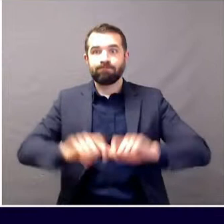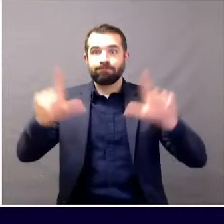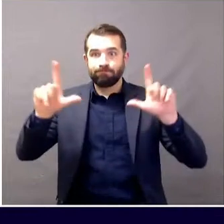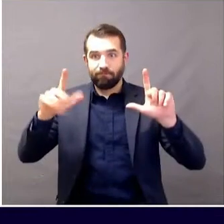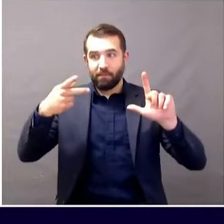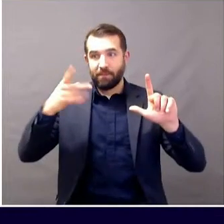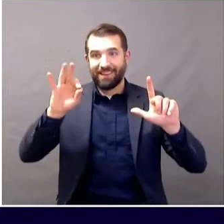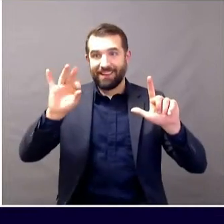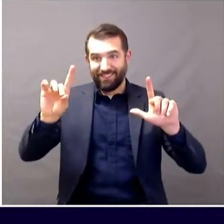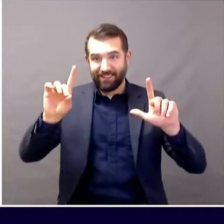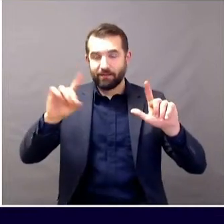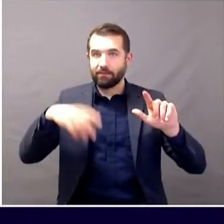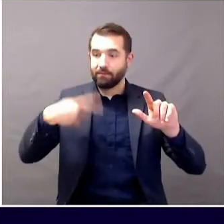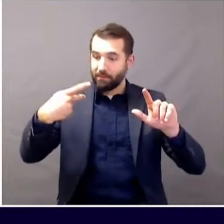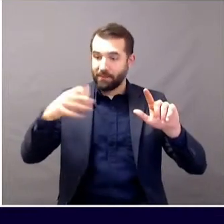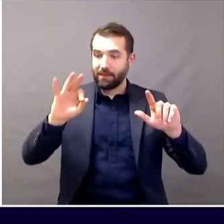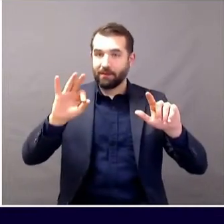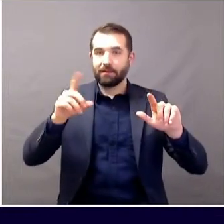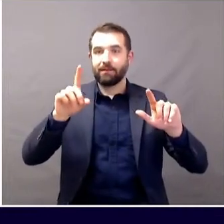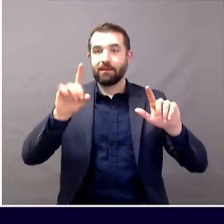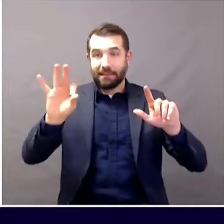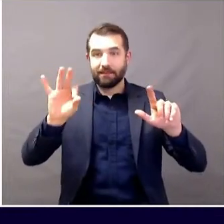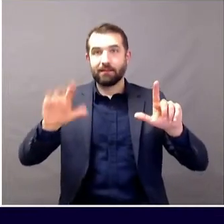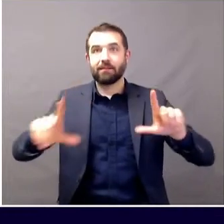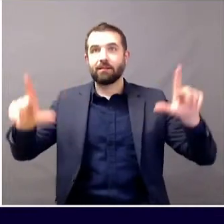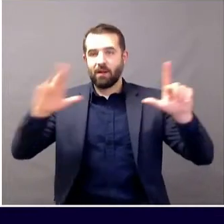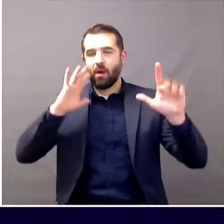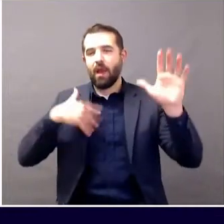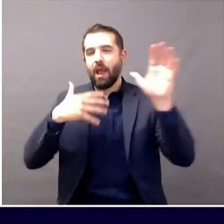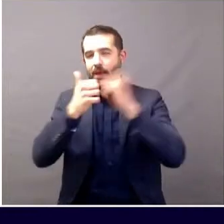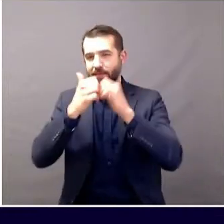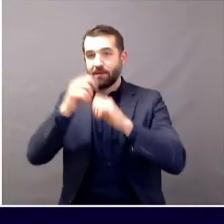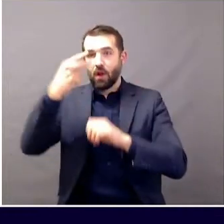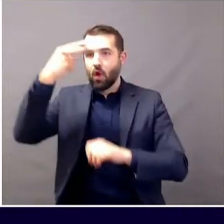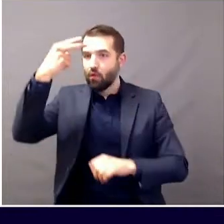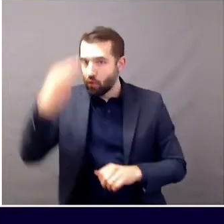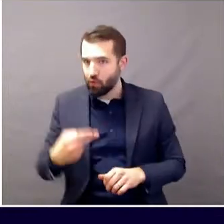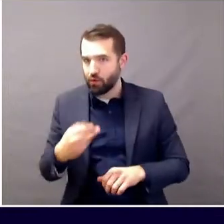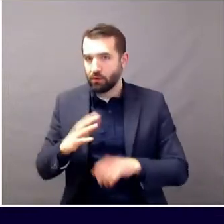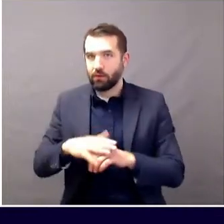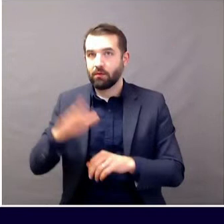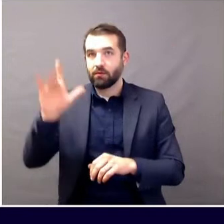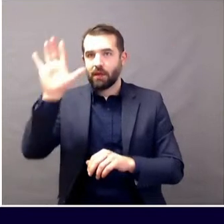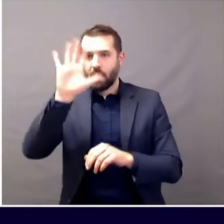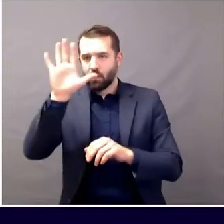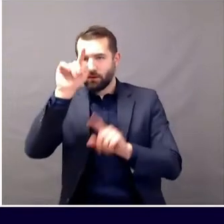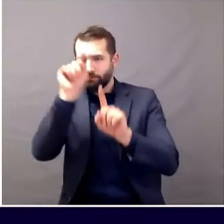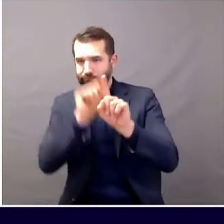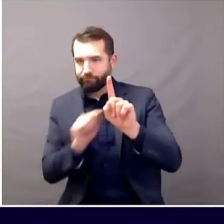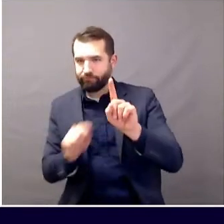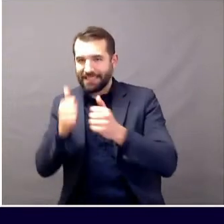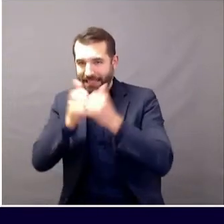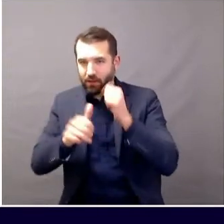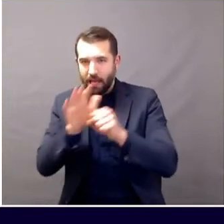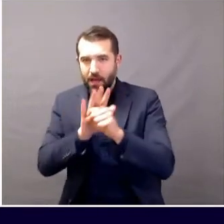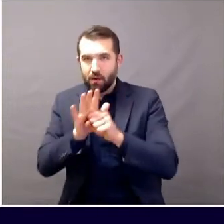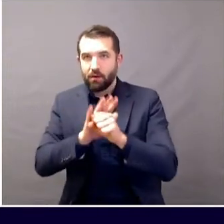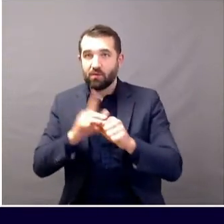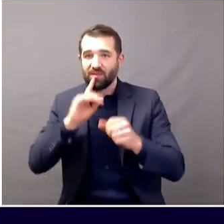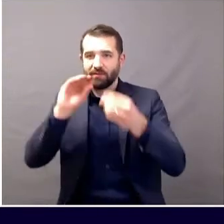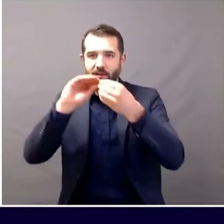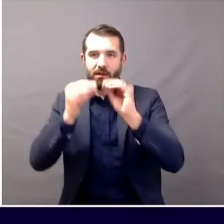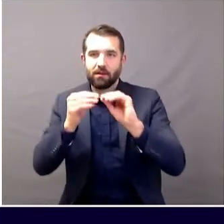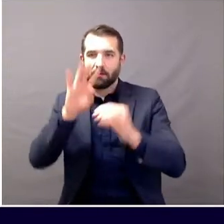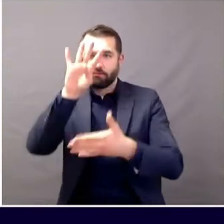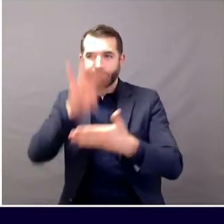Thursday with the latest positivity rate and case rate by county. It's just not graphically visualized. So that is on the